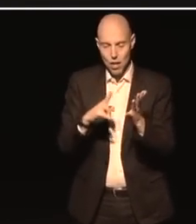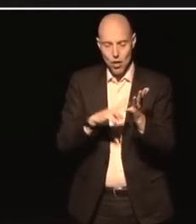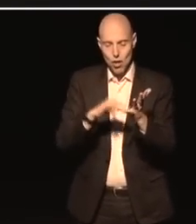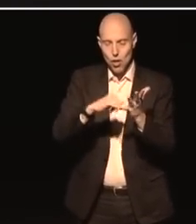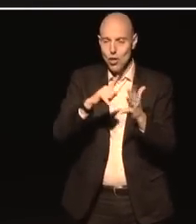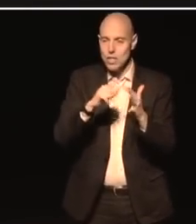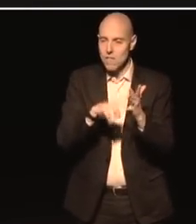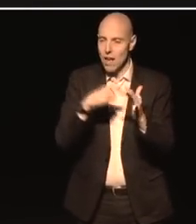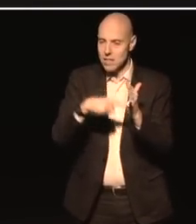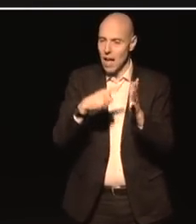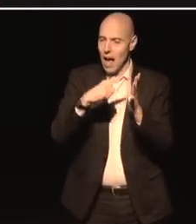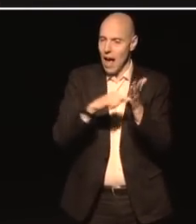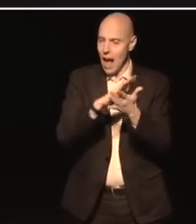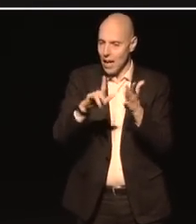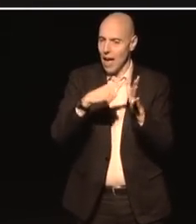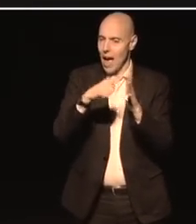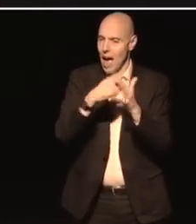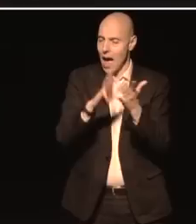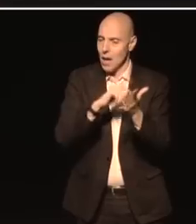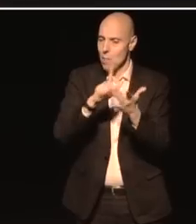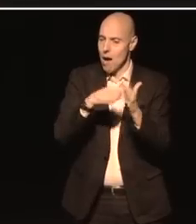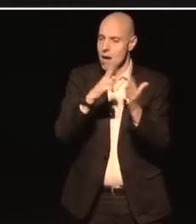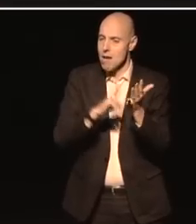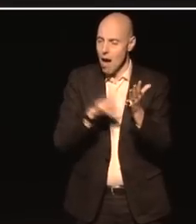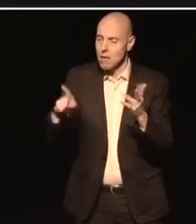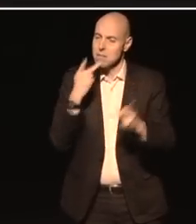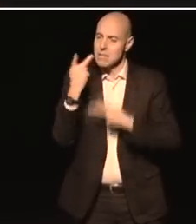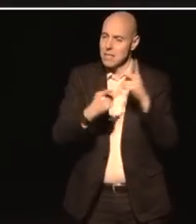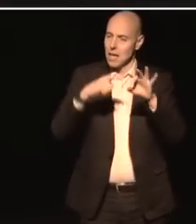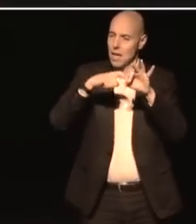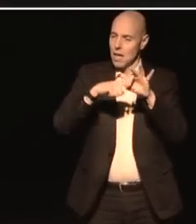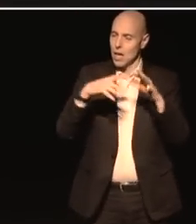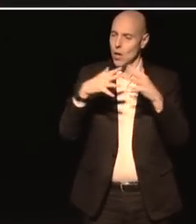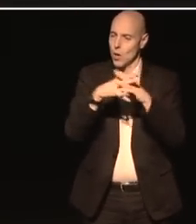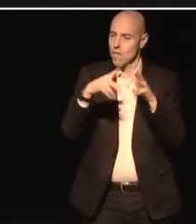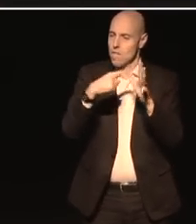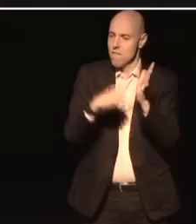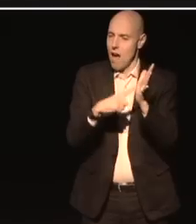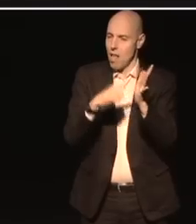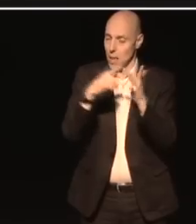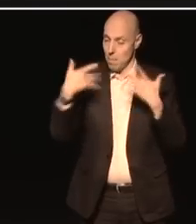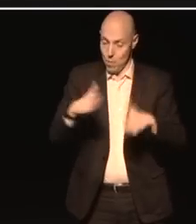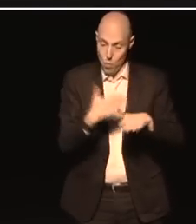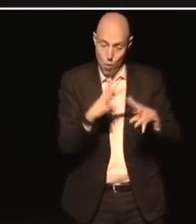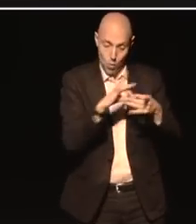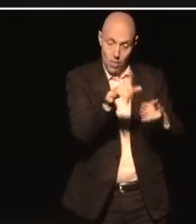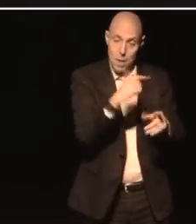Khan's voice, and it was a visualization of the Qawwali, where he'd worked with scientists from Jodrell Bank to